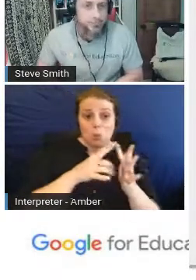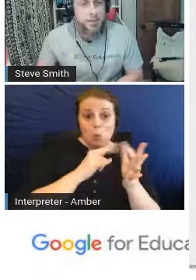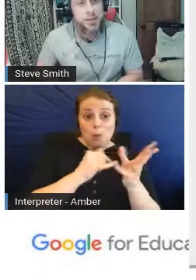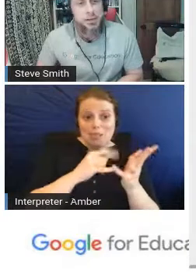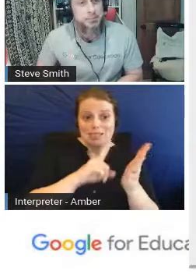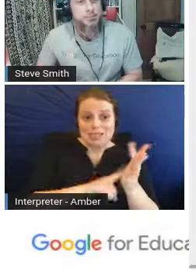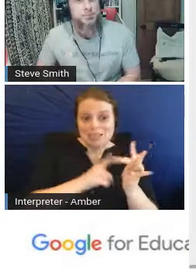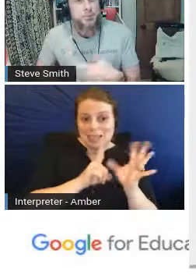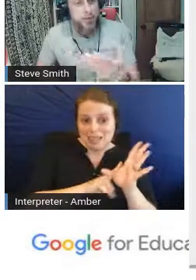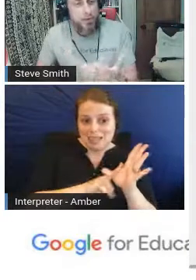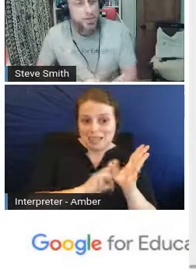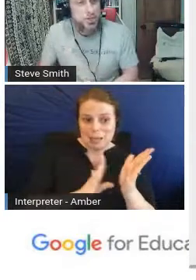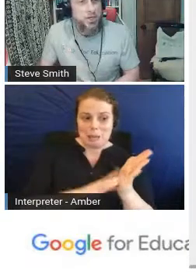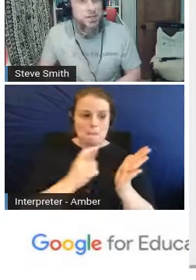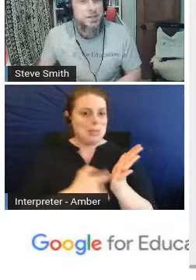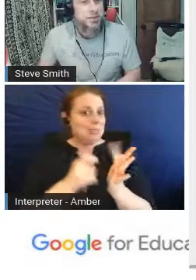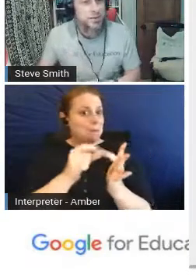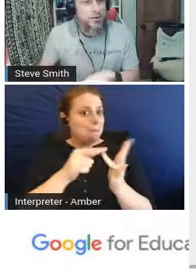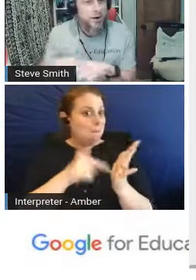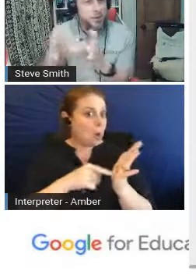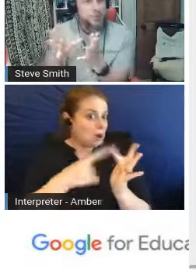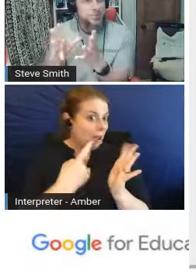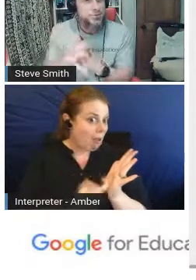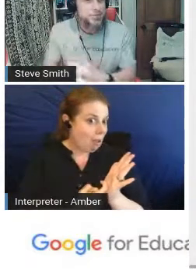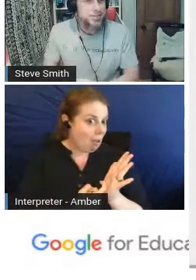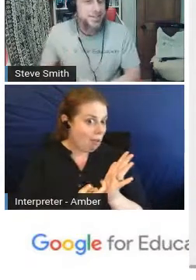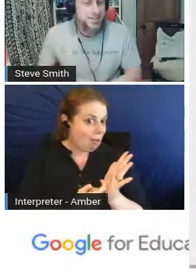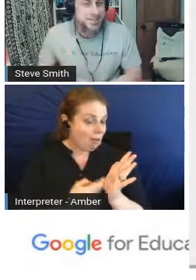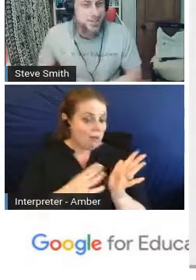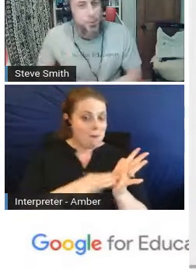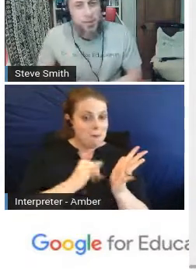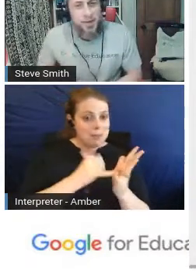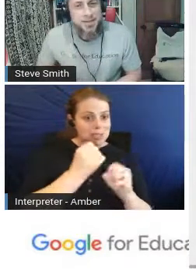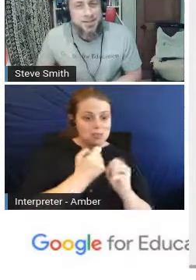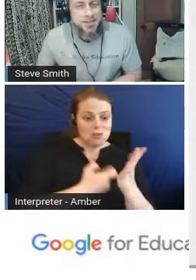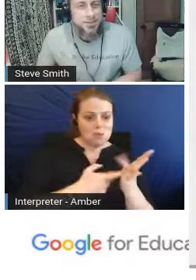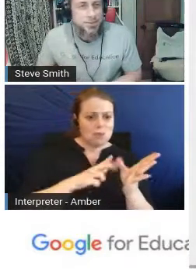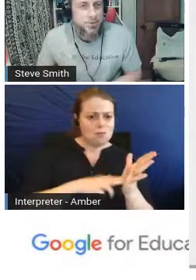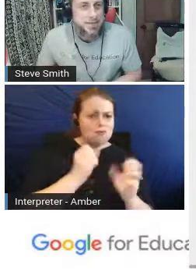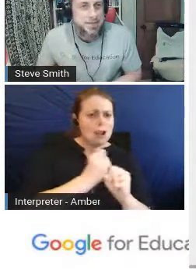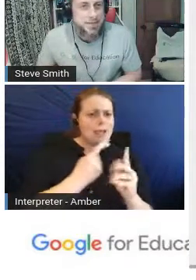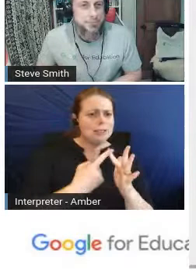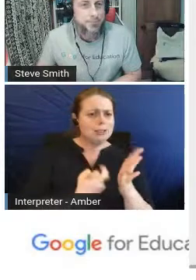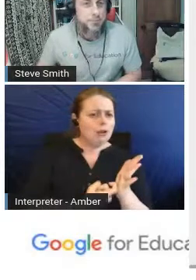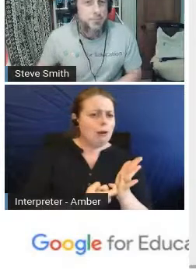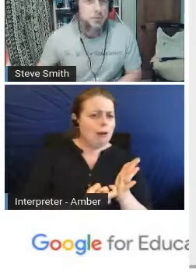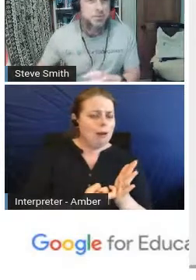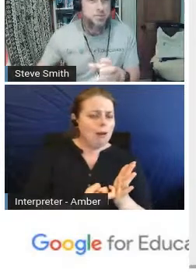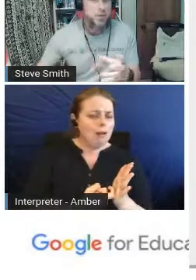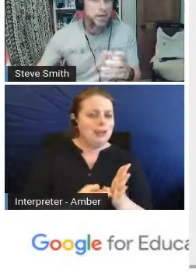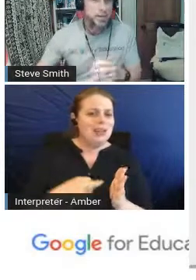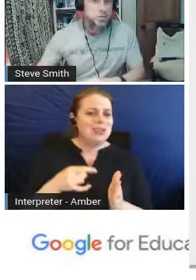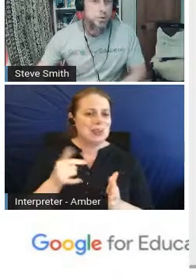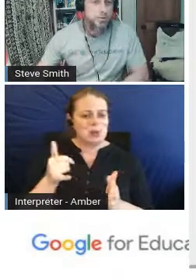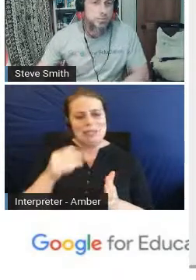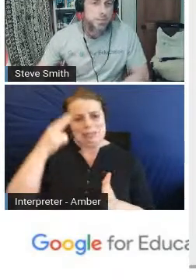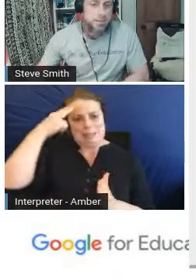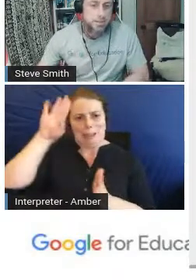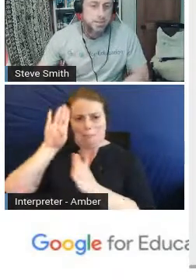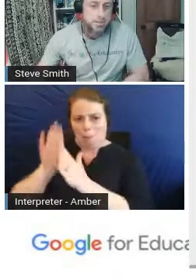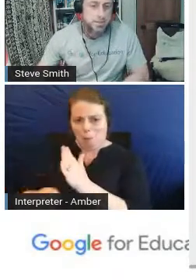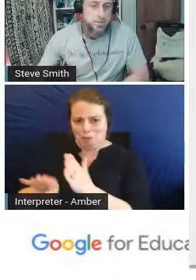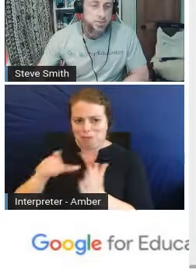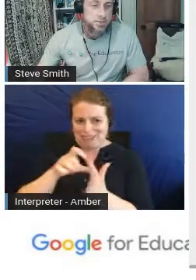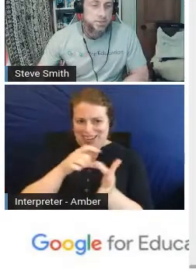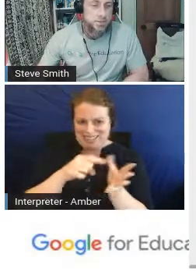Potter, Miss Granger. So there are a bunch of students here. This is anonymized student data. So each one of